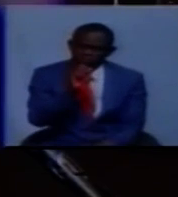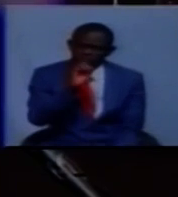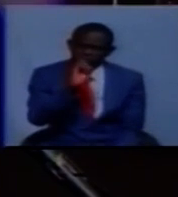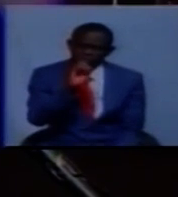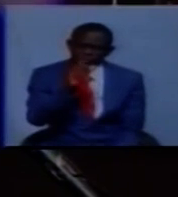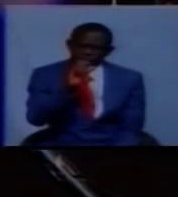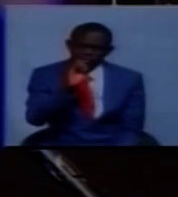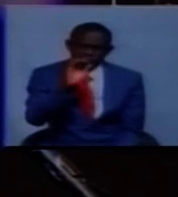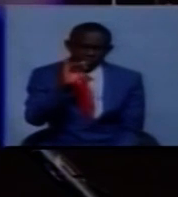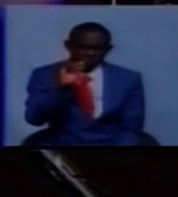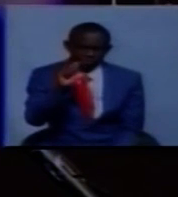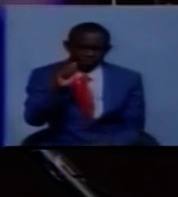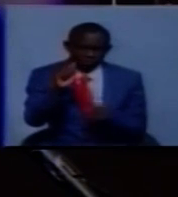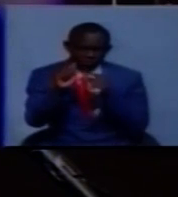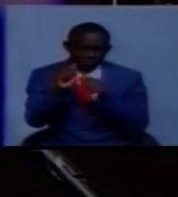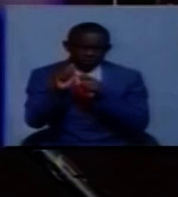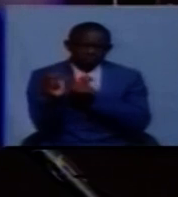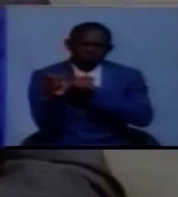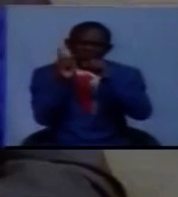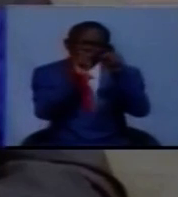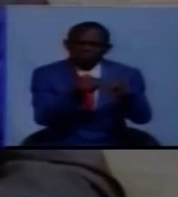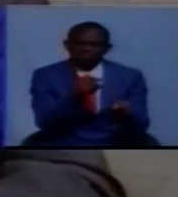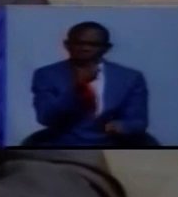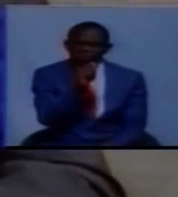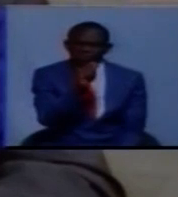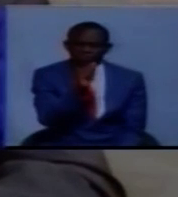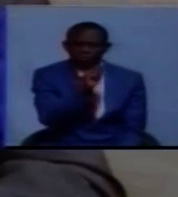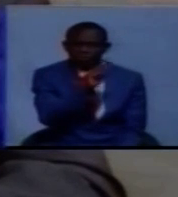When she went there, she found that these